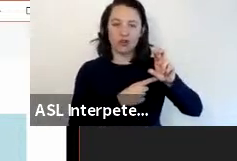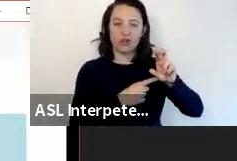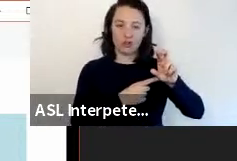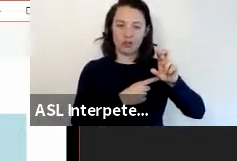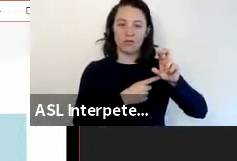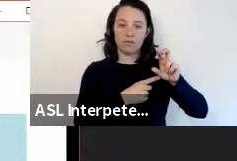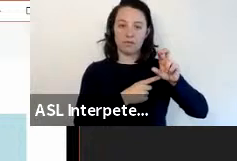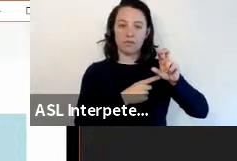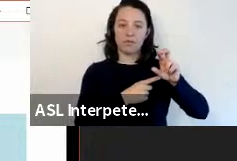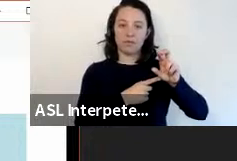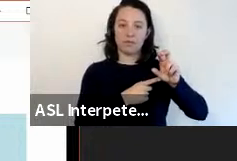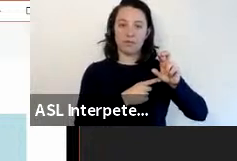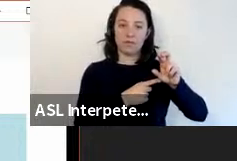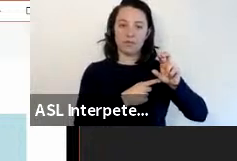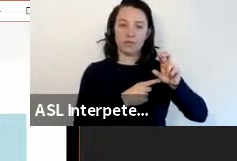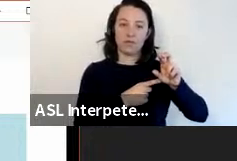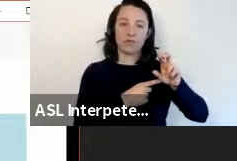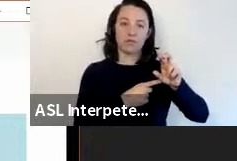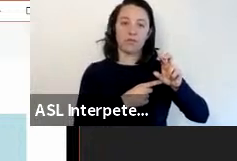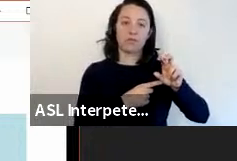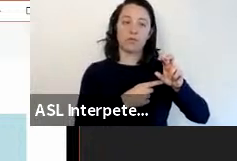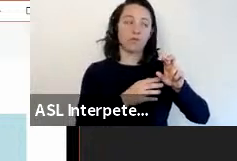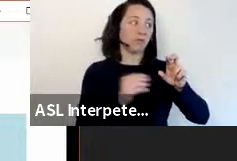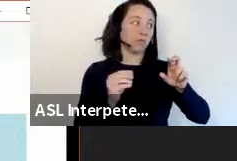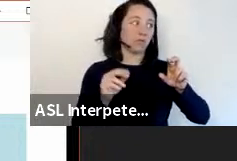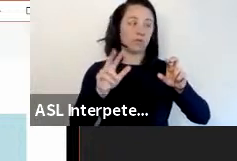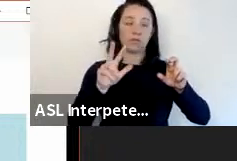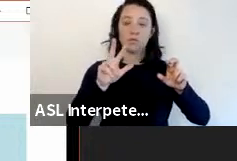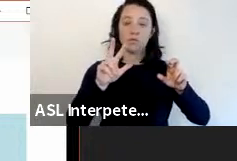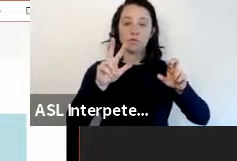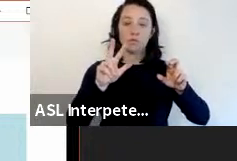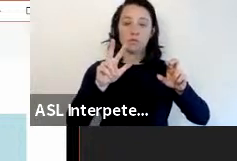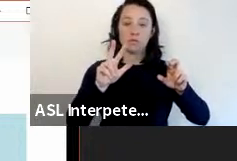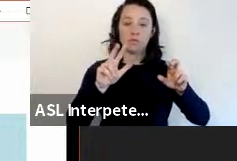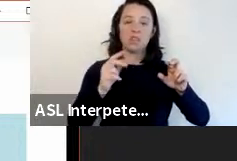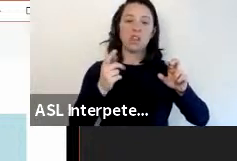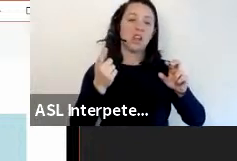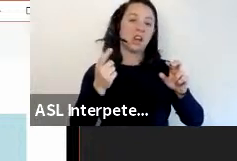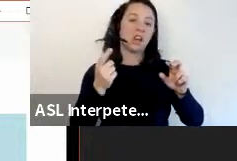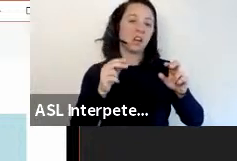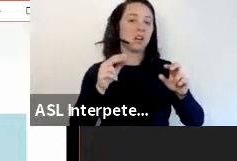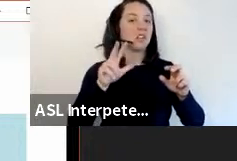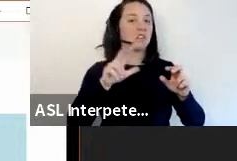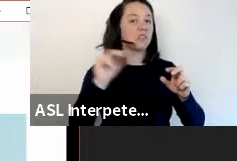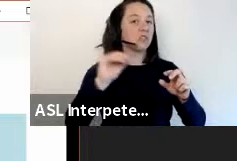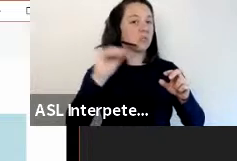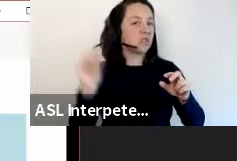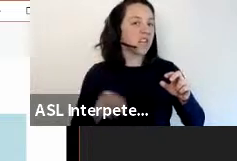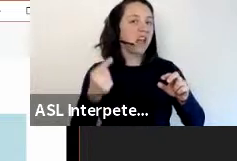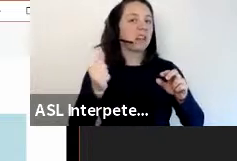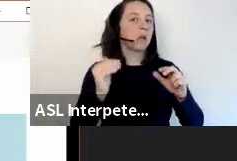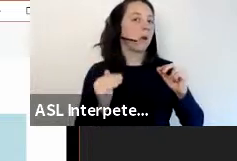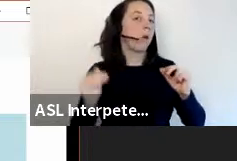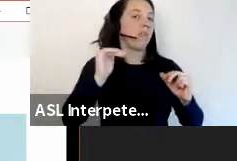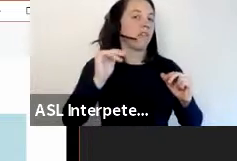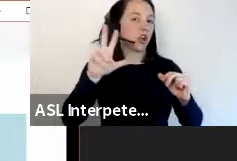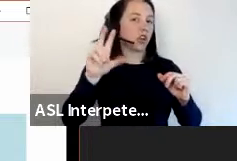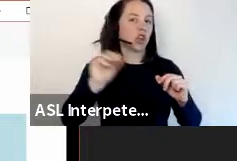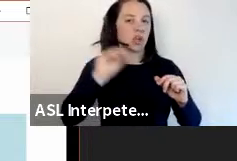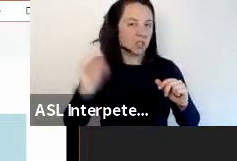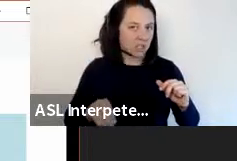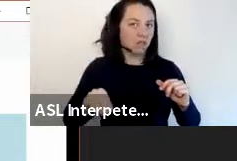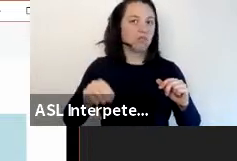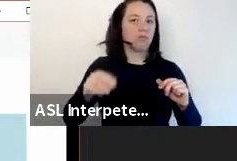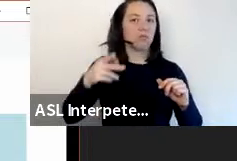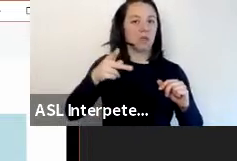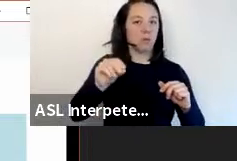a little over 30% being people of color, people who identify as